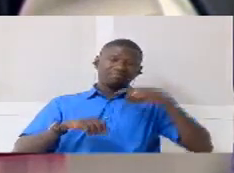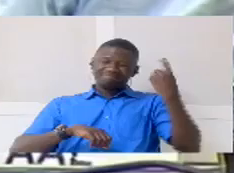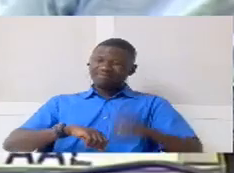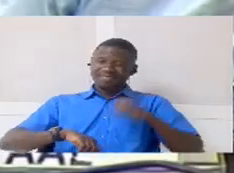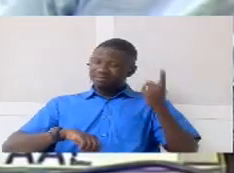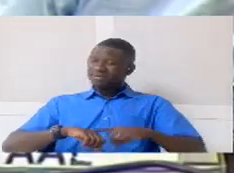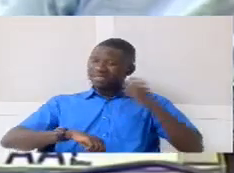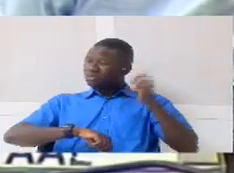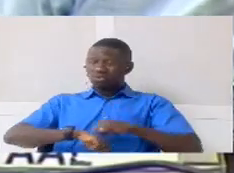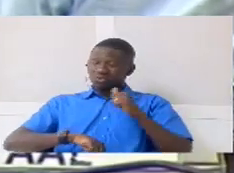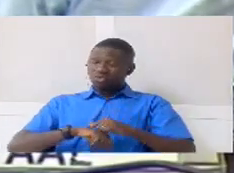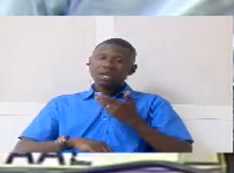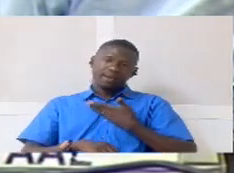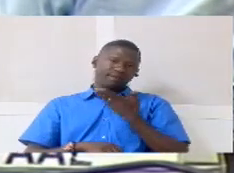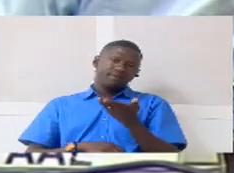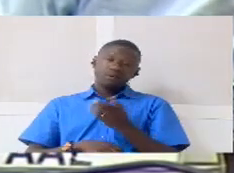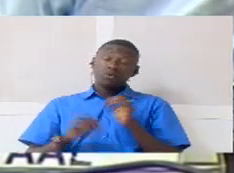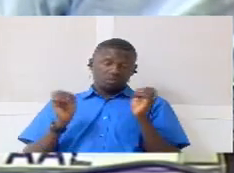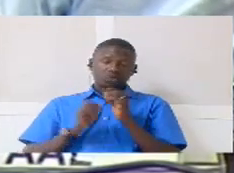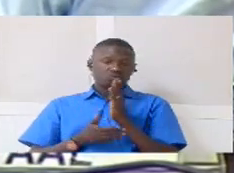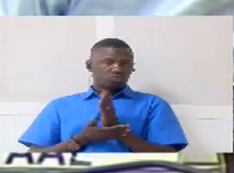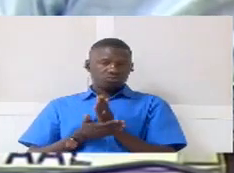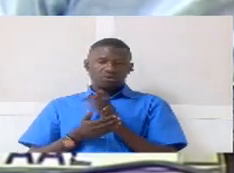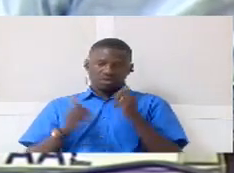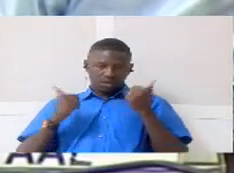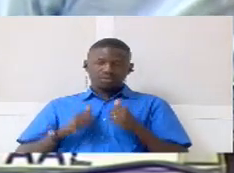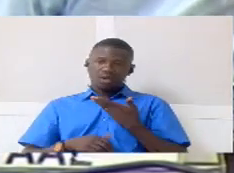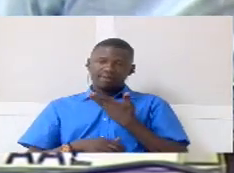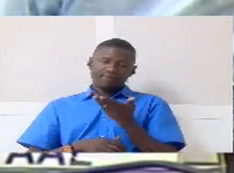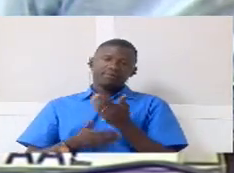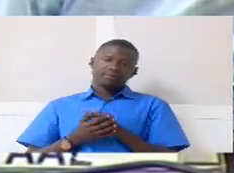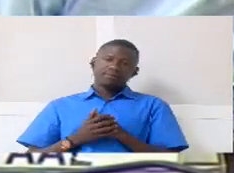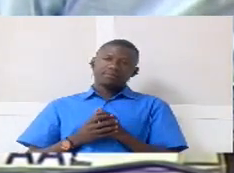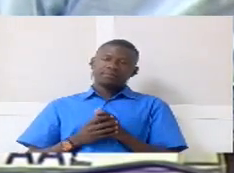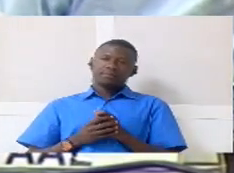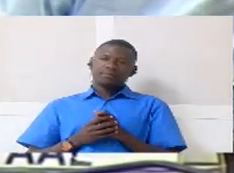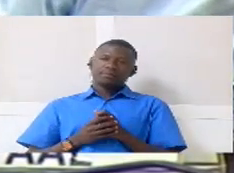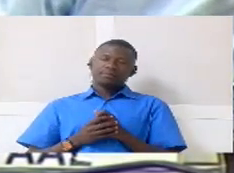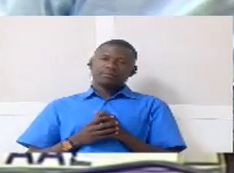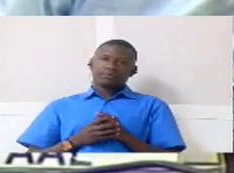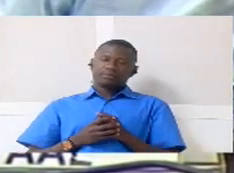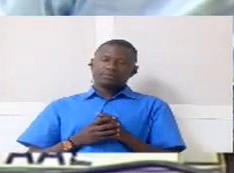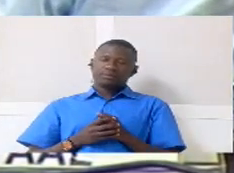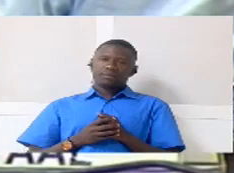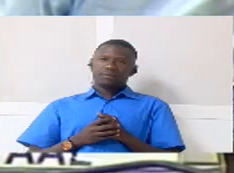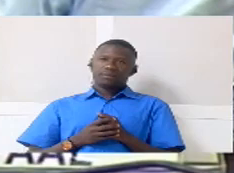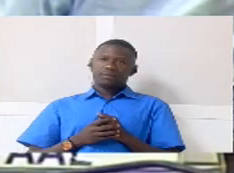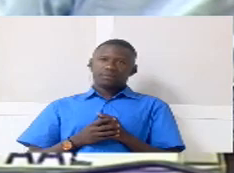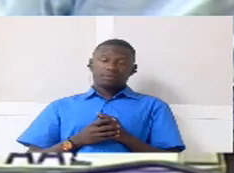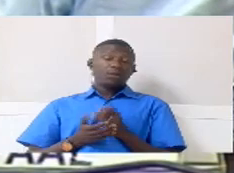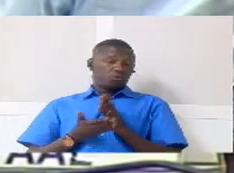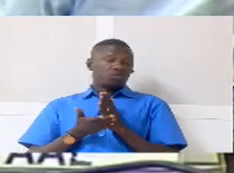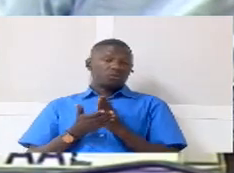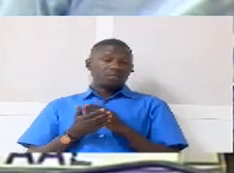fact, there is a particular prison officer who is occasionally referred to as chief torturer. And asodonta o